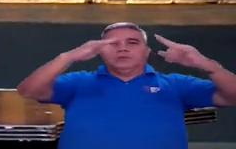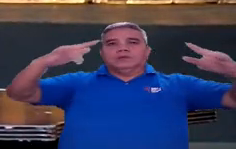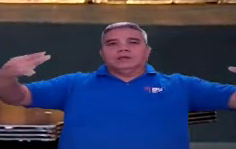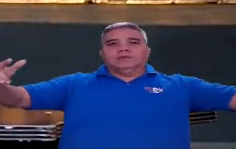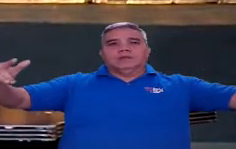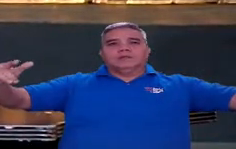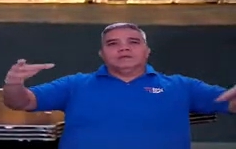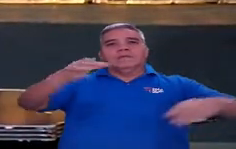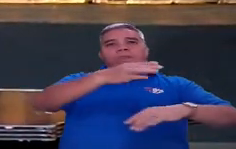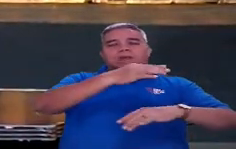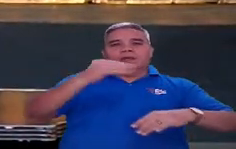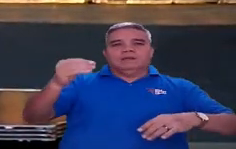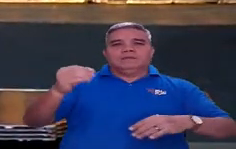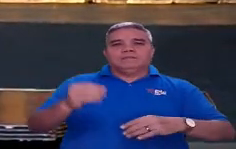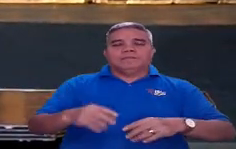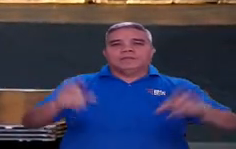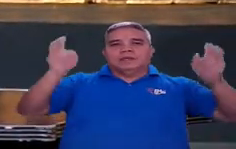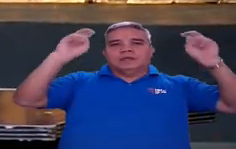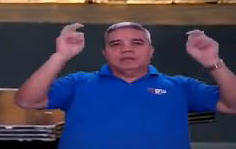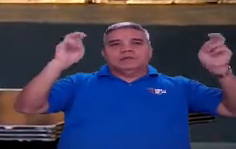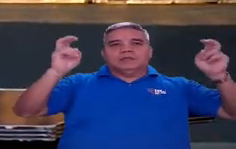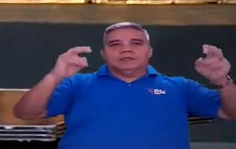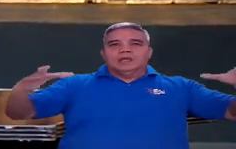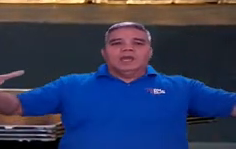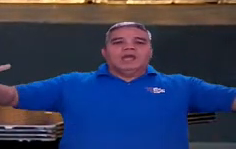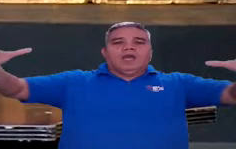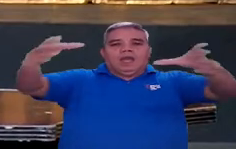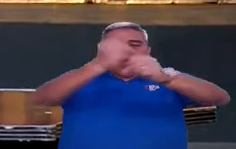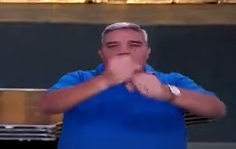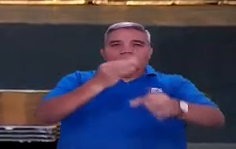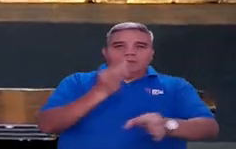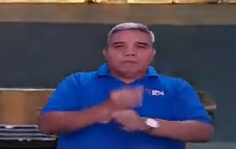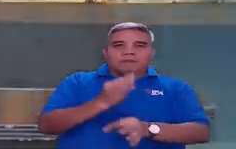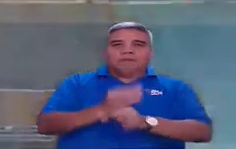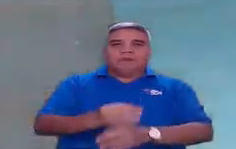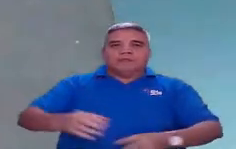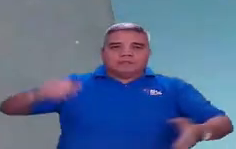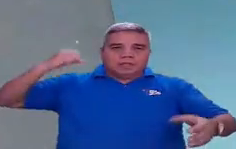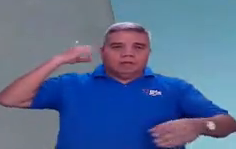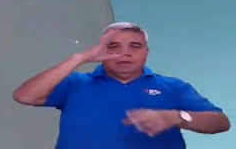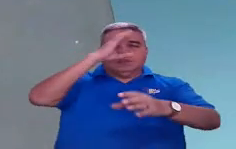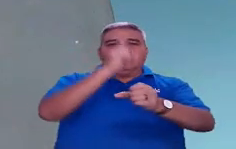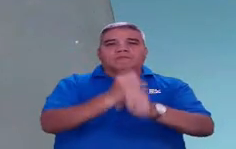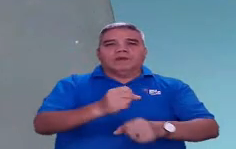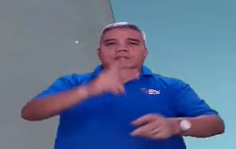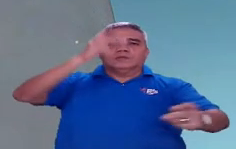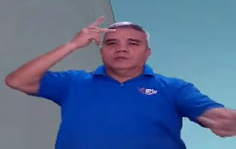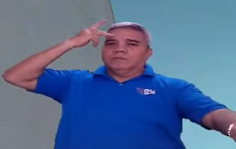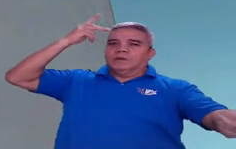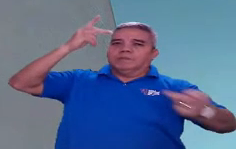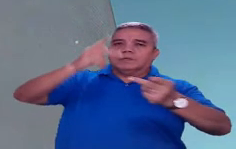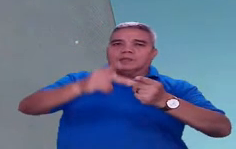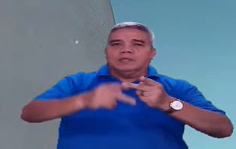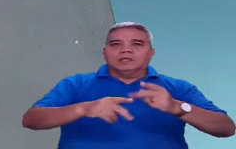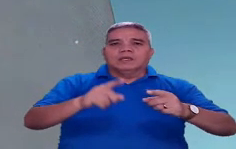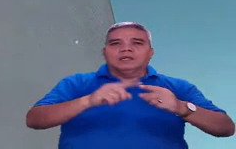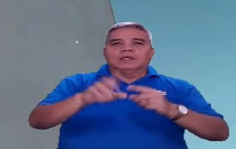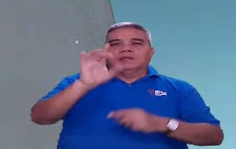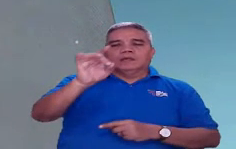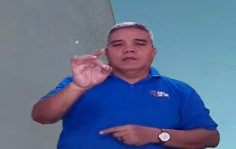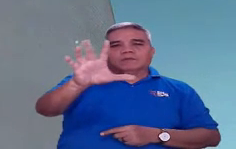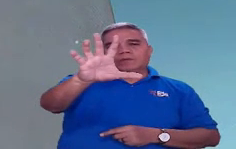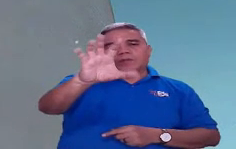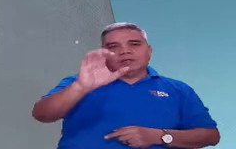Congress. And the theme will be Anchored in Faith, Steadfast in Purpose. And our Congress fee will